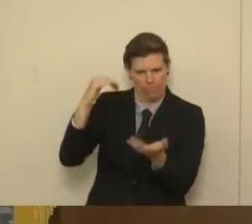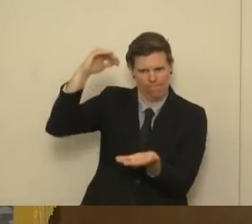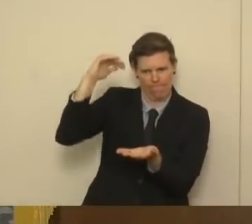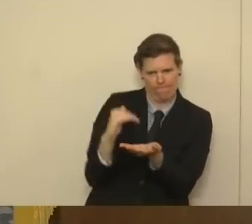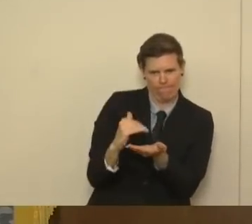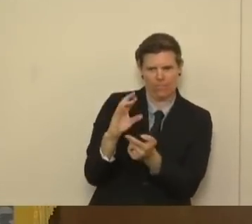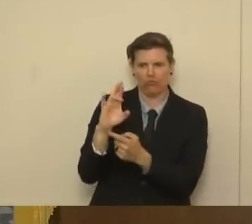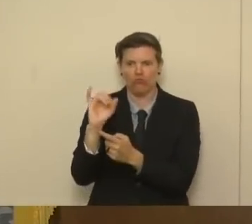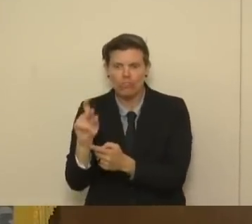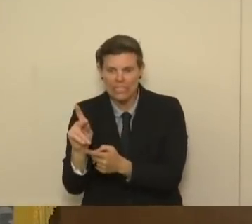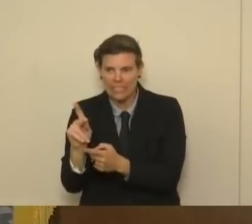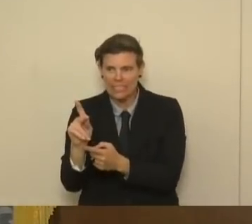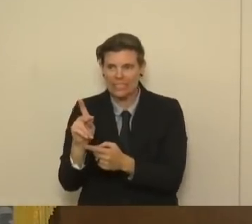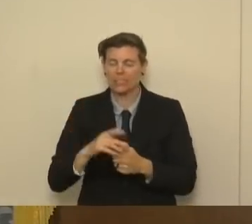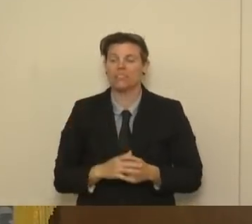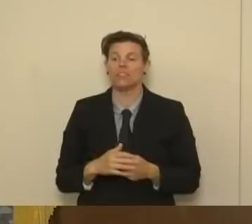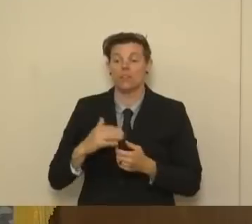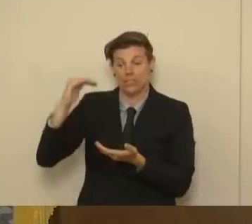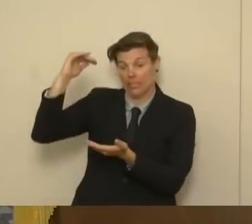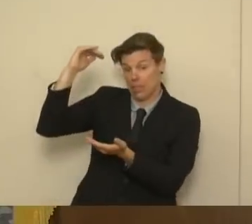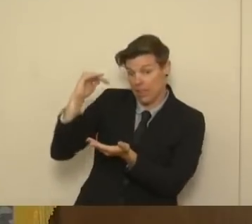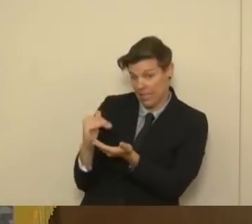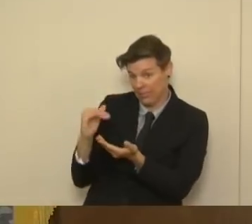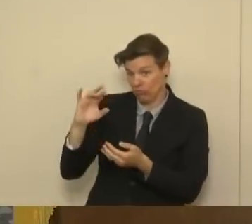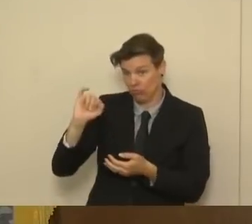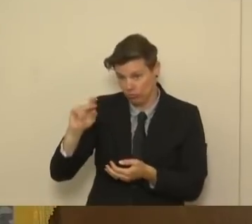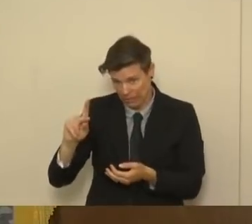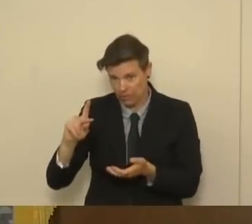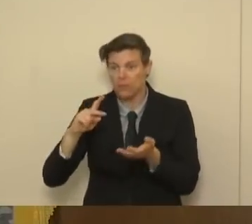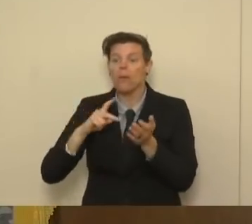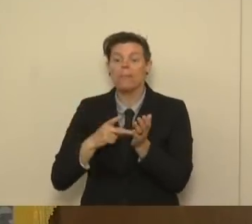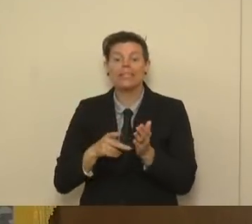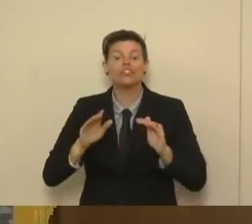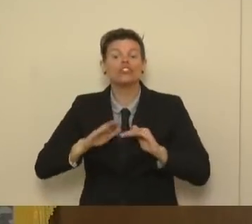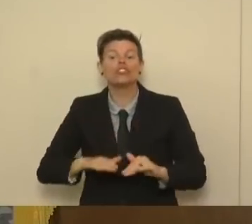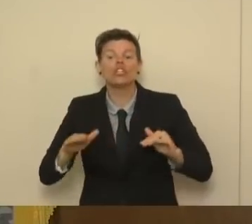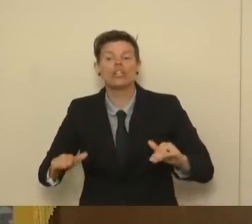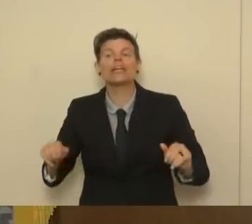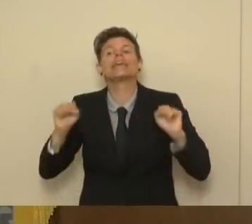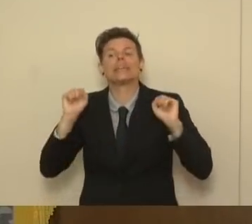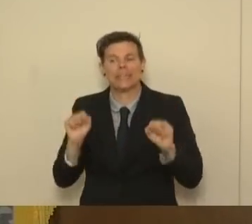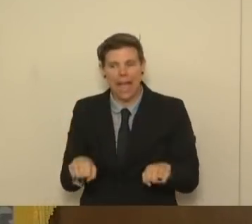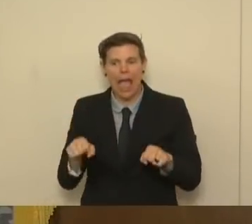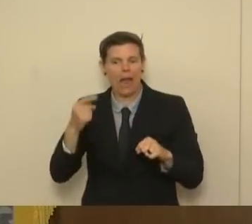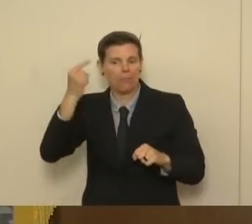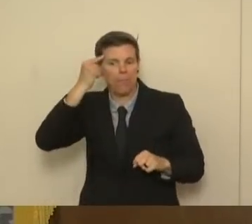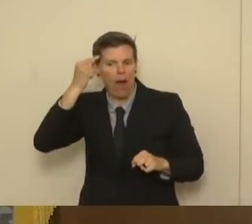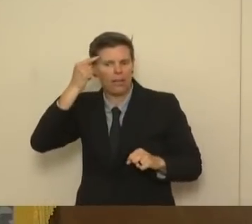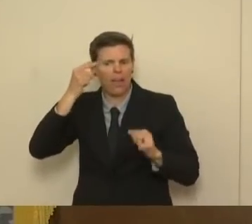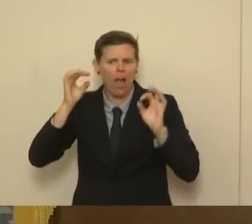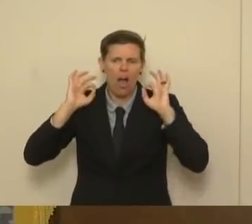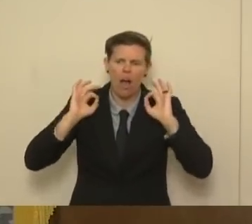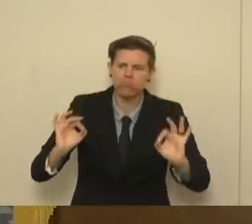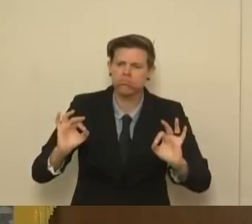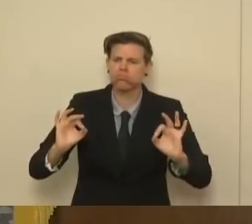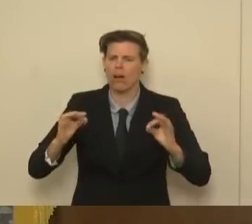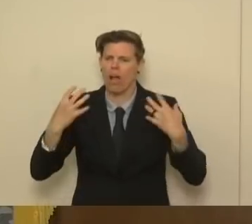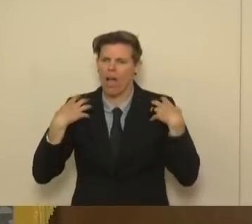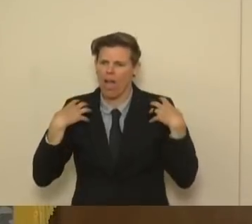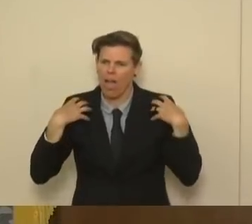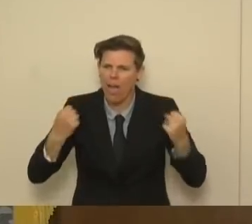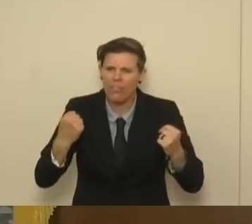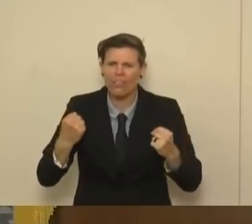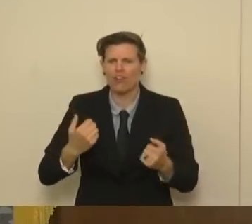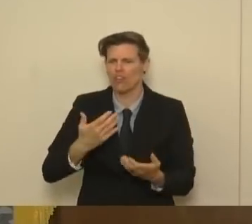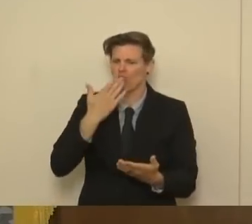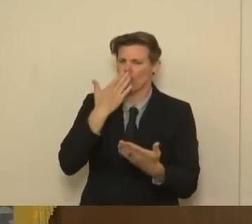children, educators, give them a boost in their educational outcomes by going to our hybrid efforts the